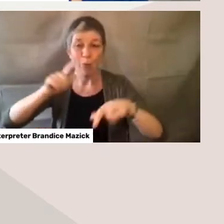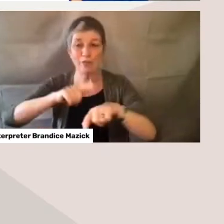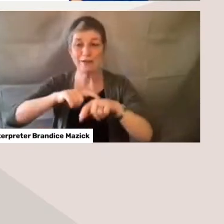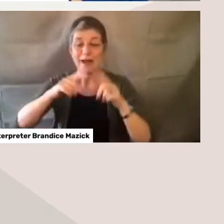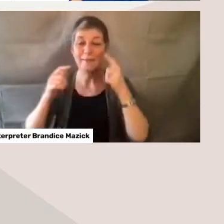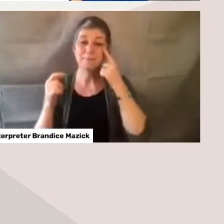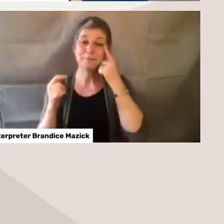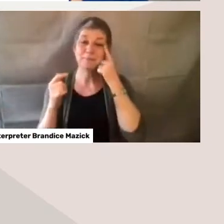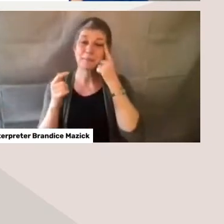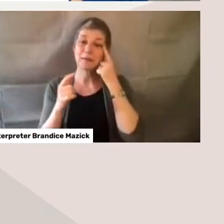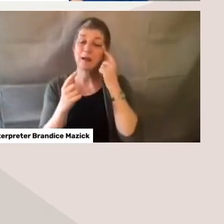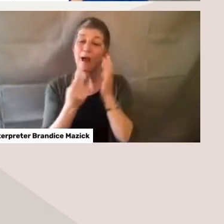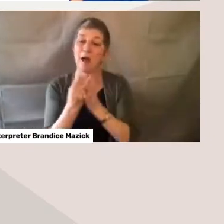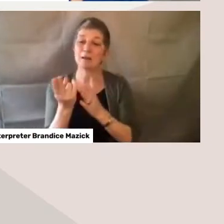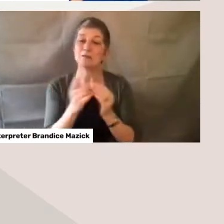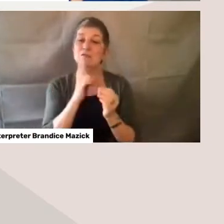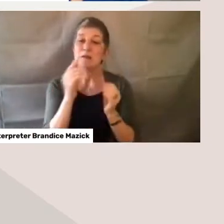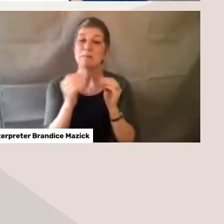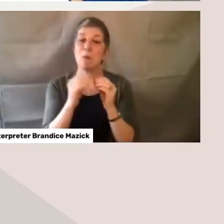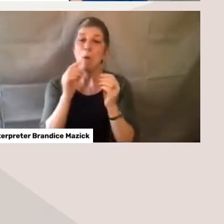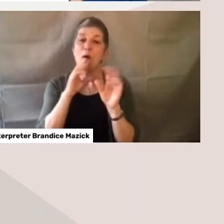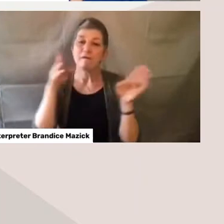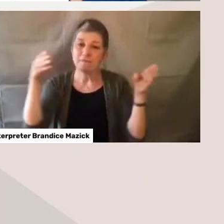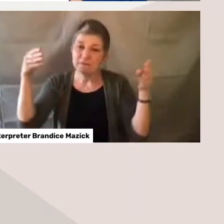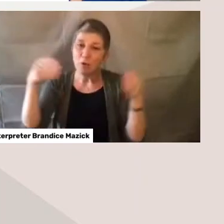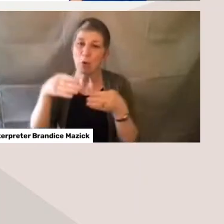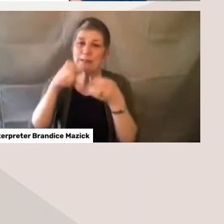they honestly get more detailed care.